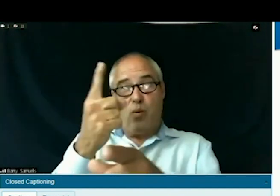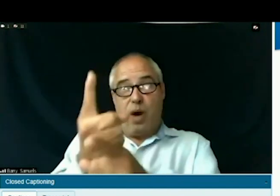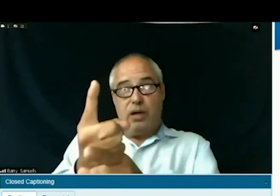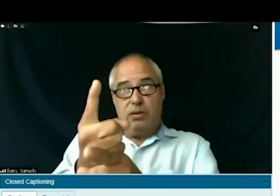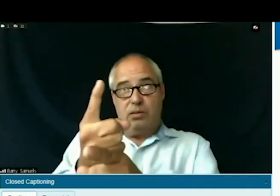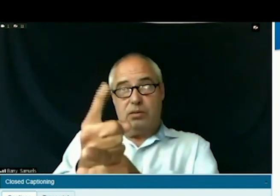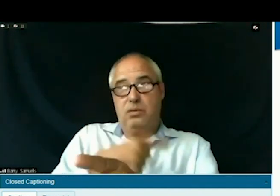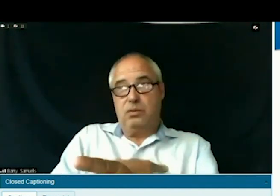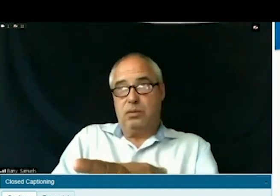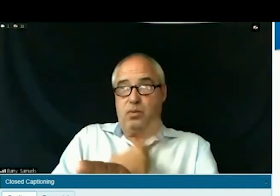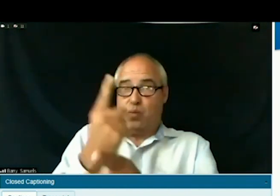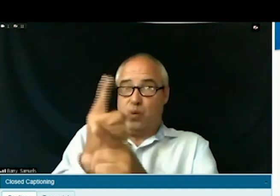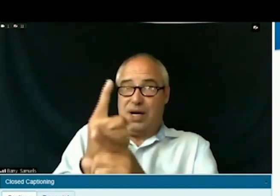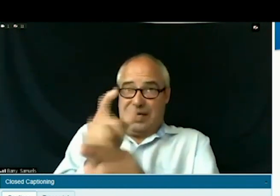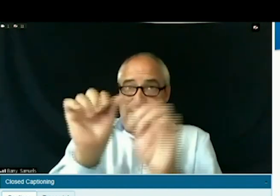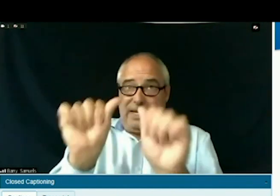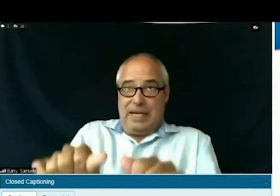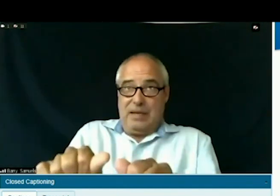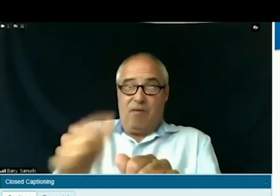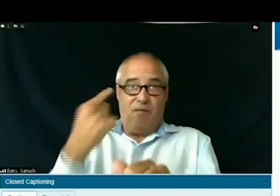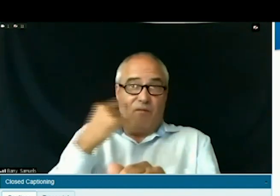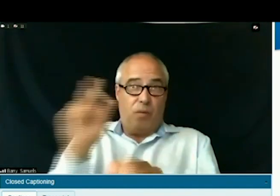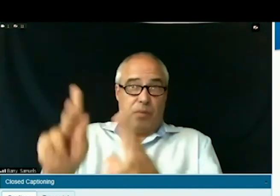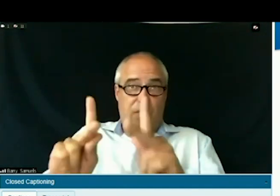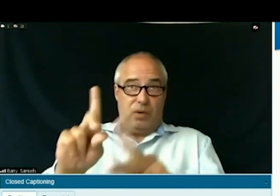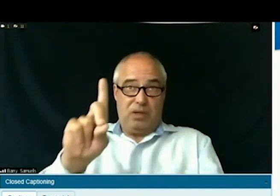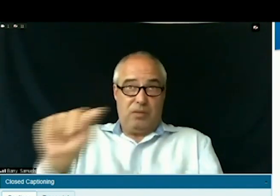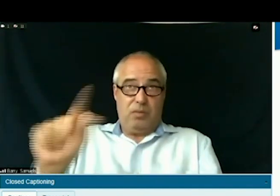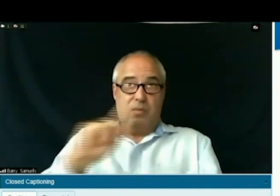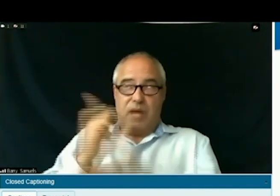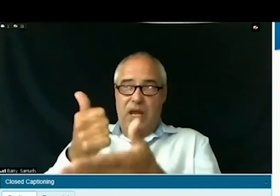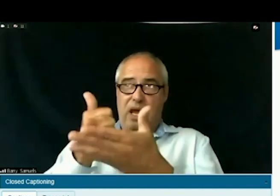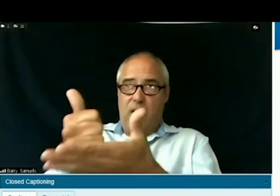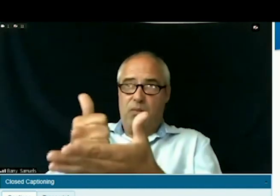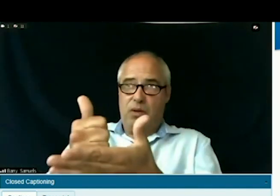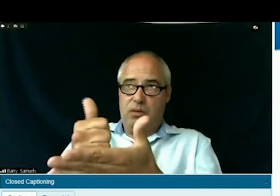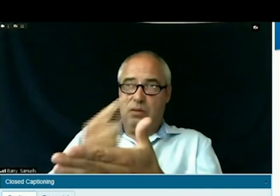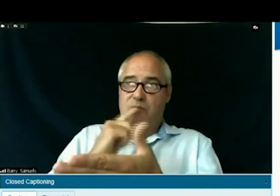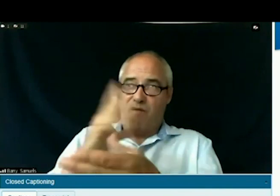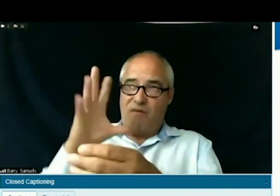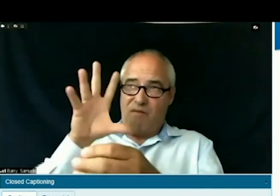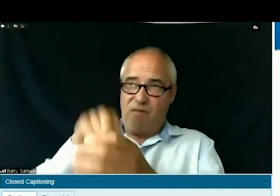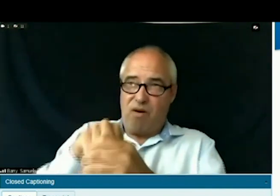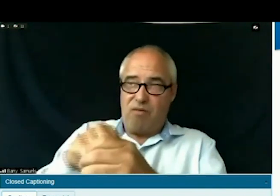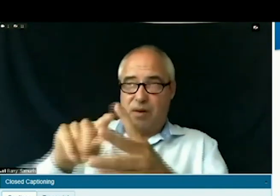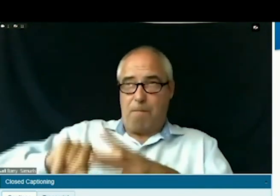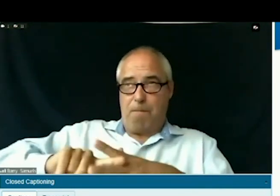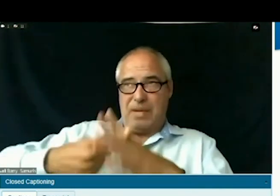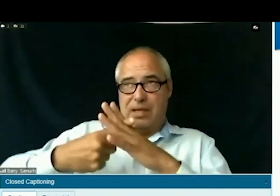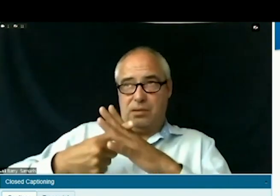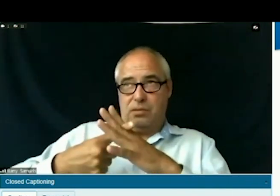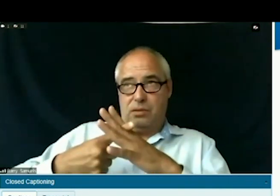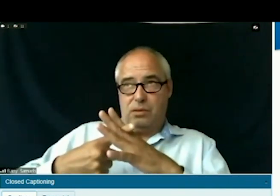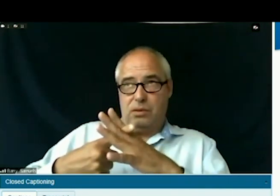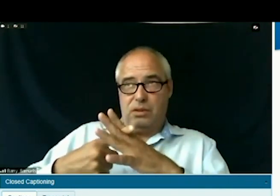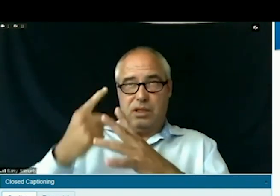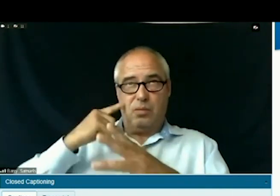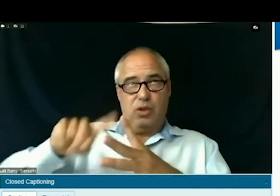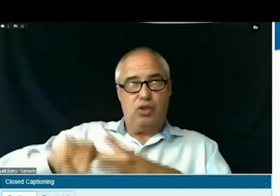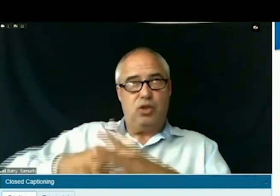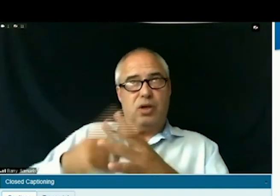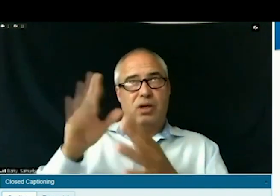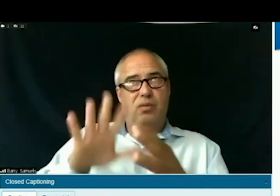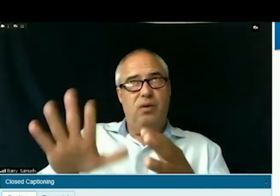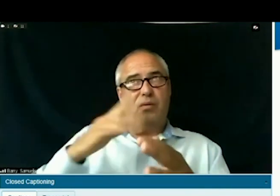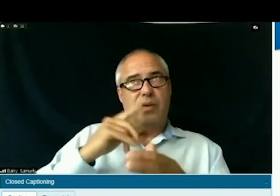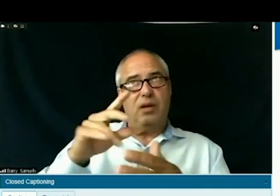as right as they can for people with disabilities, it really helps to have us involved at the very beginning. I thought when we started to, within